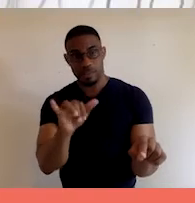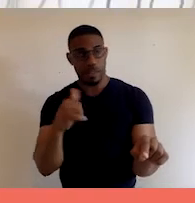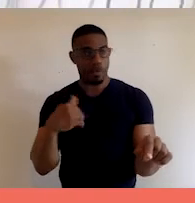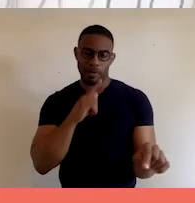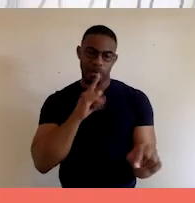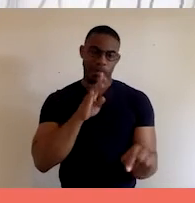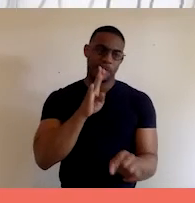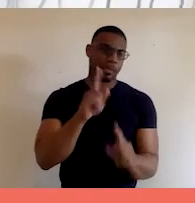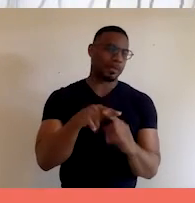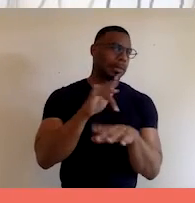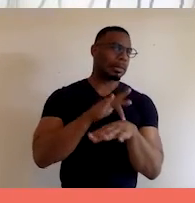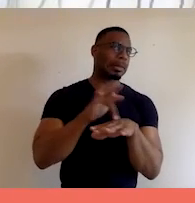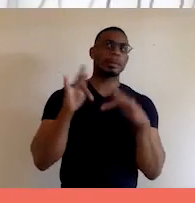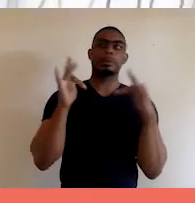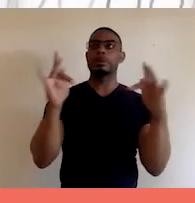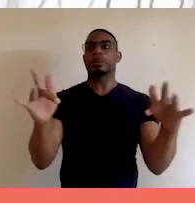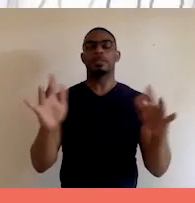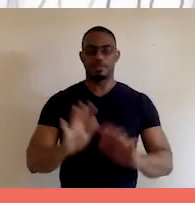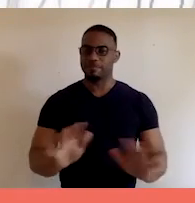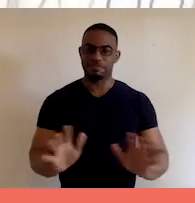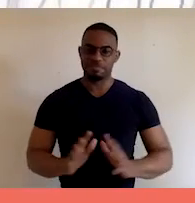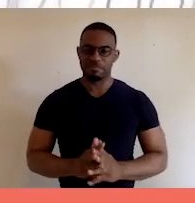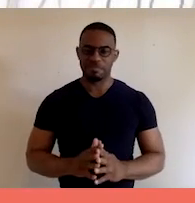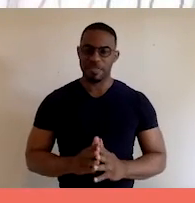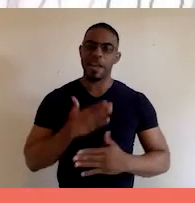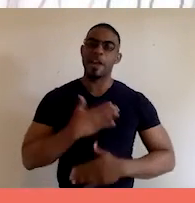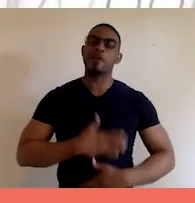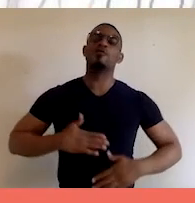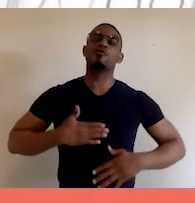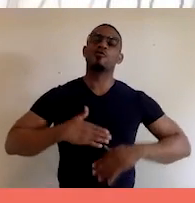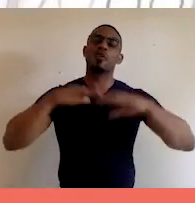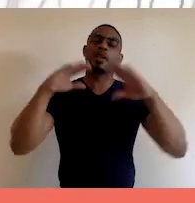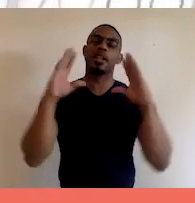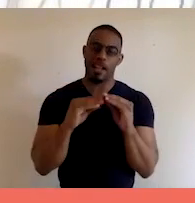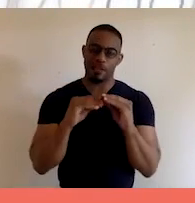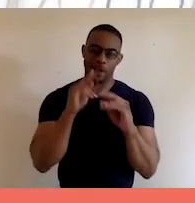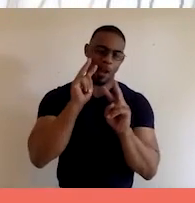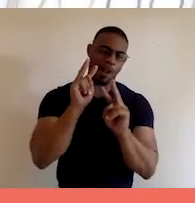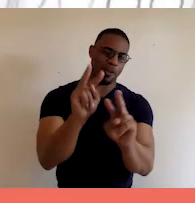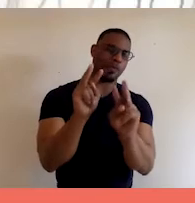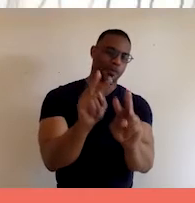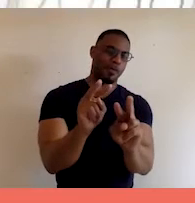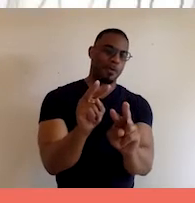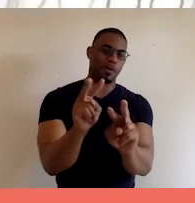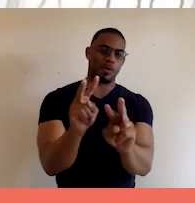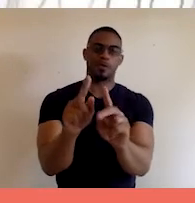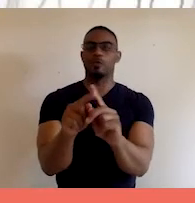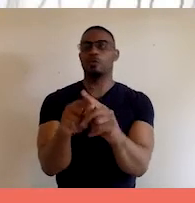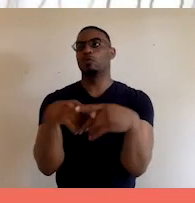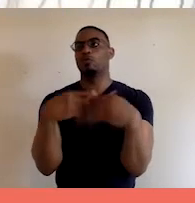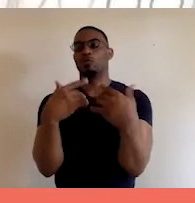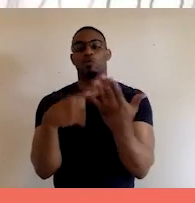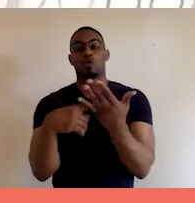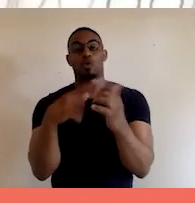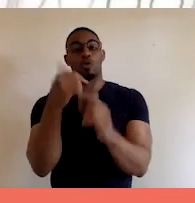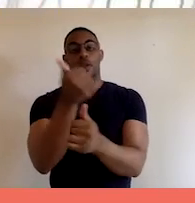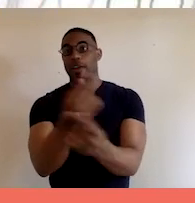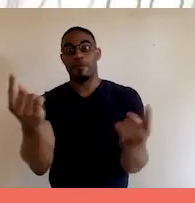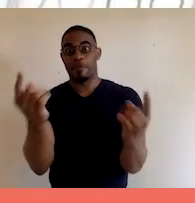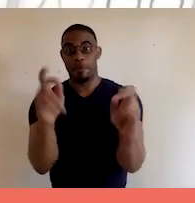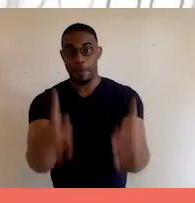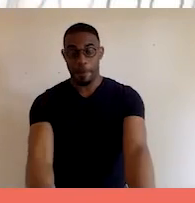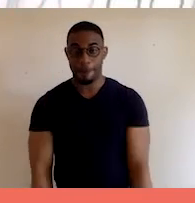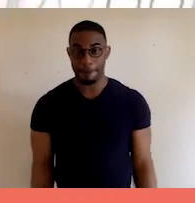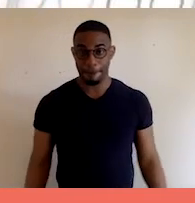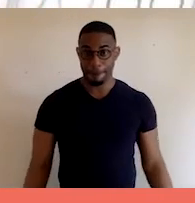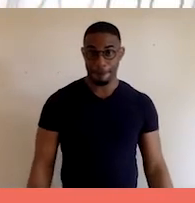weren't speaking to an empty space. Enjoy the conference, and I look forward to talking to everyone